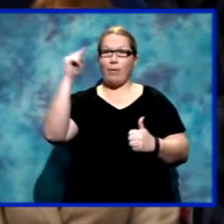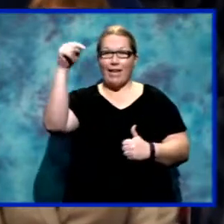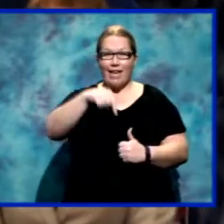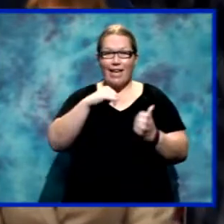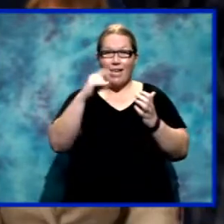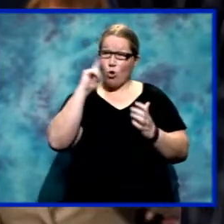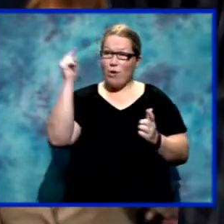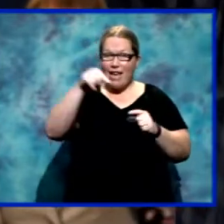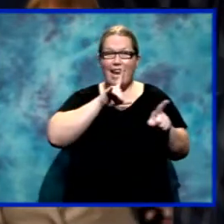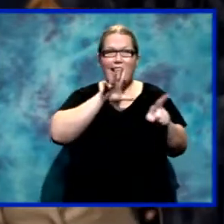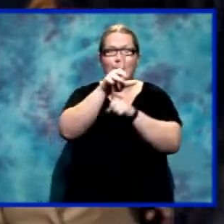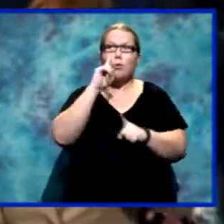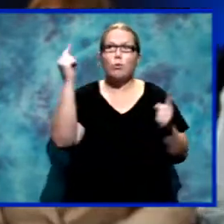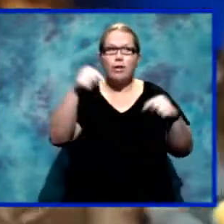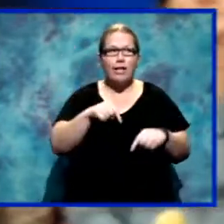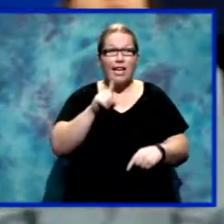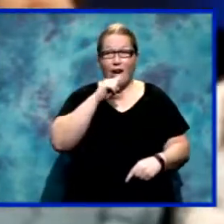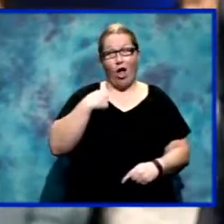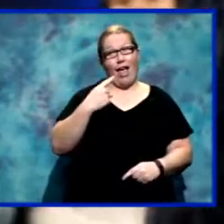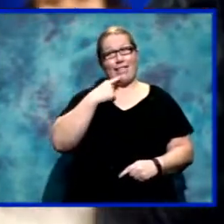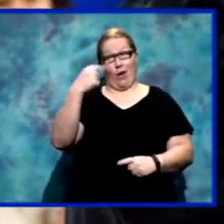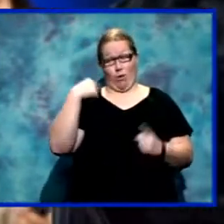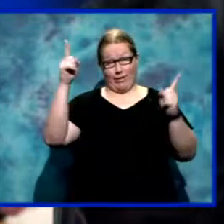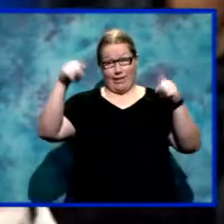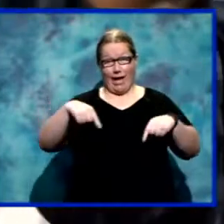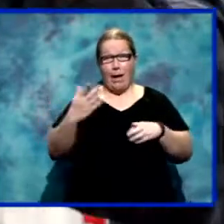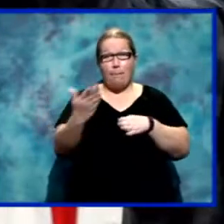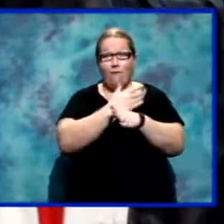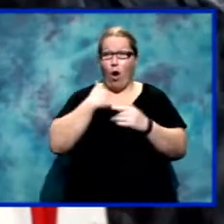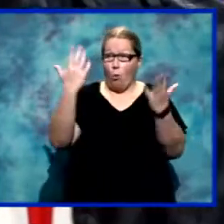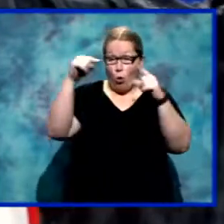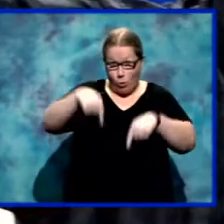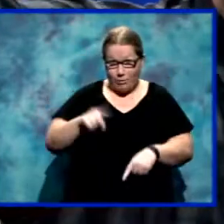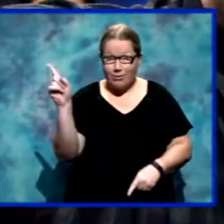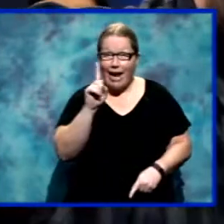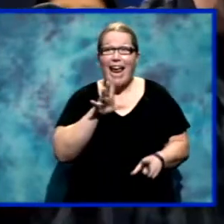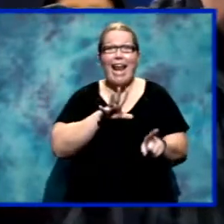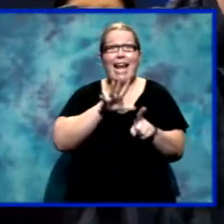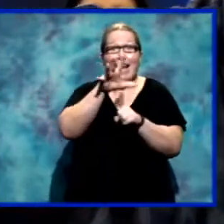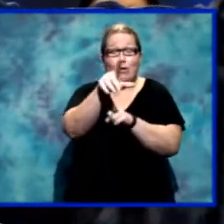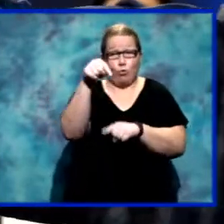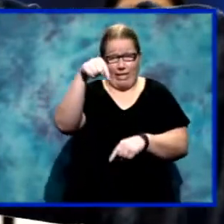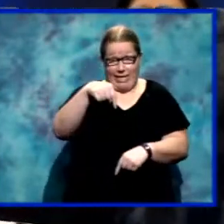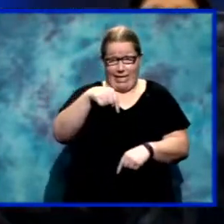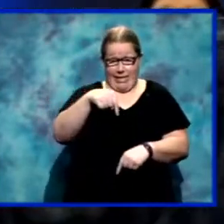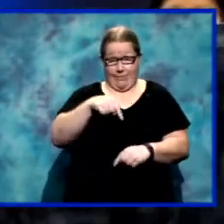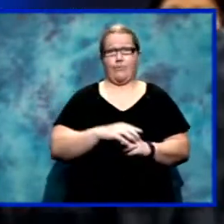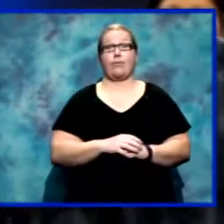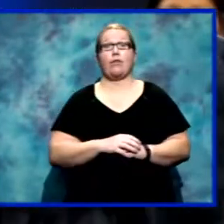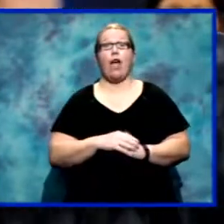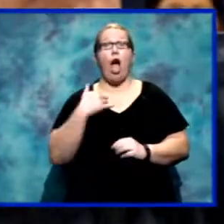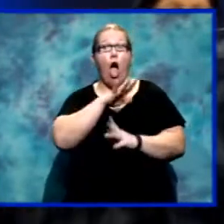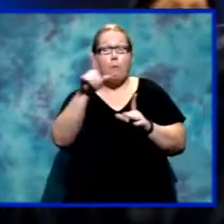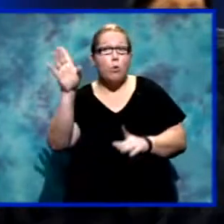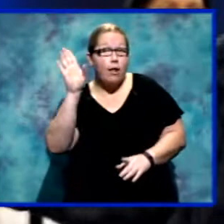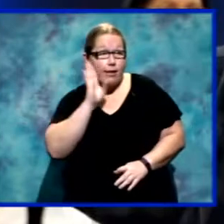Sabbath school next week? Can I say this as we start, before I even welcome you? Next week at Sabbath school, and I hope Aaron's